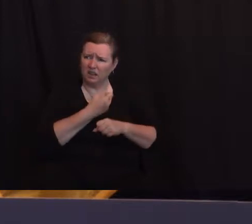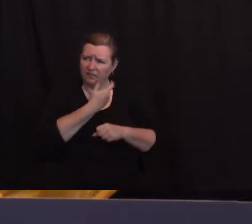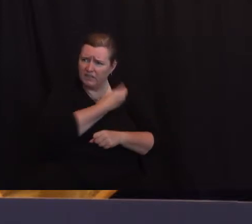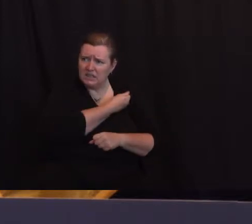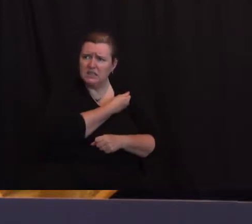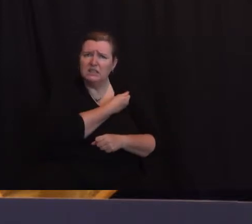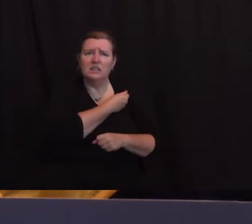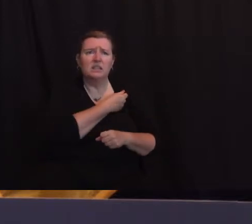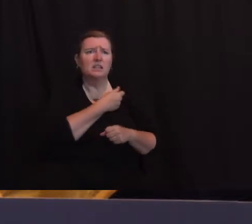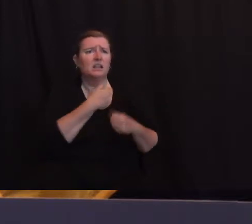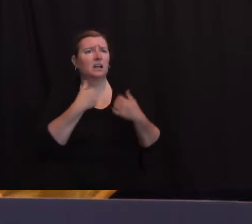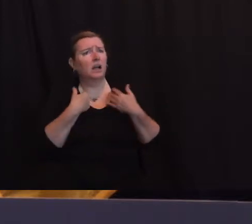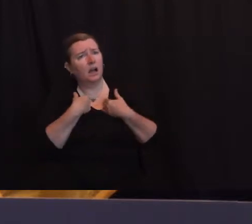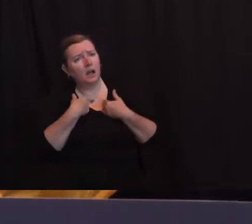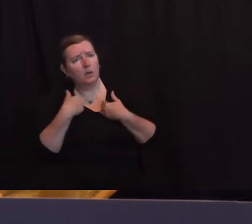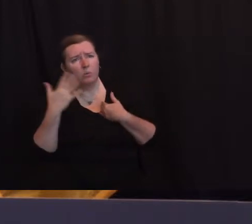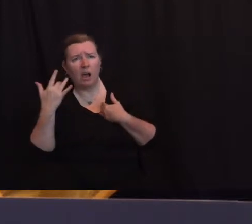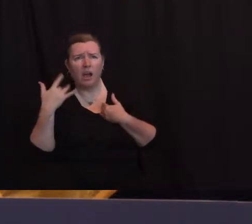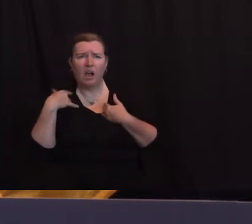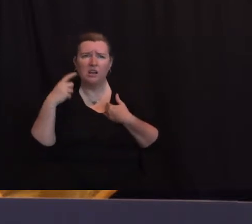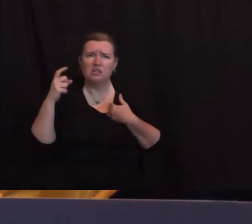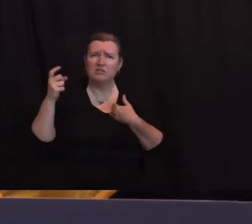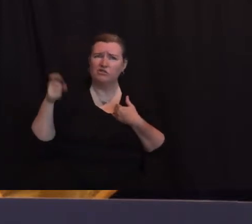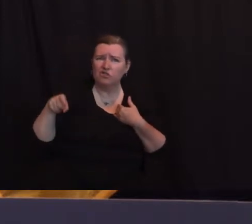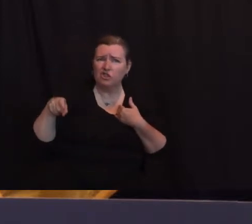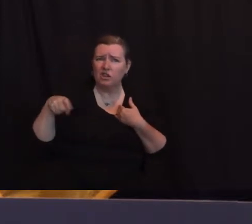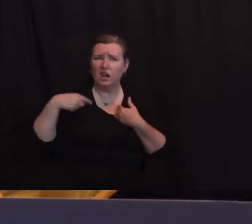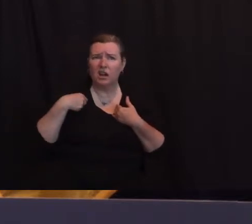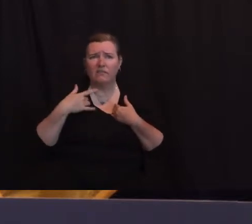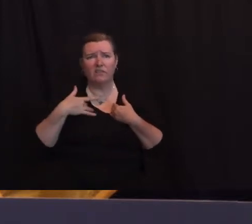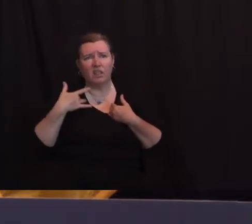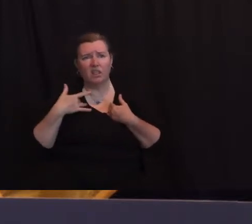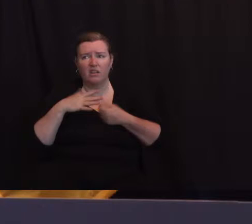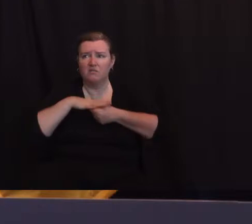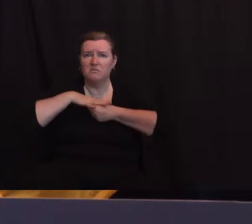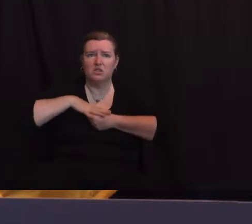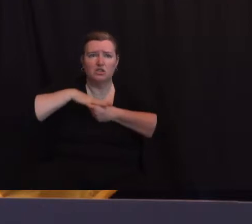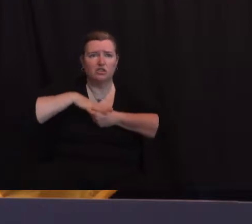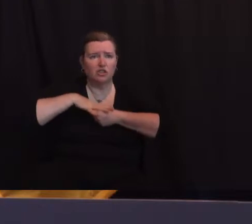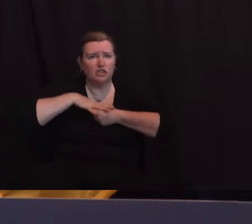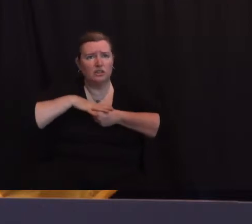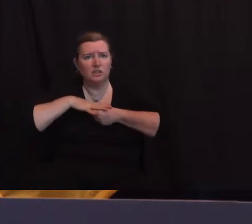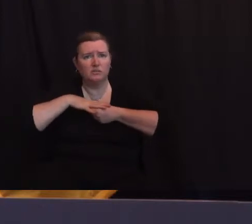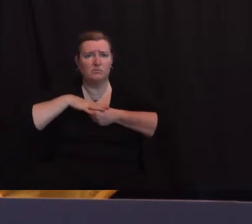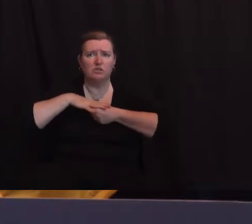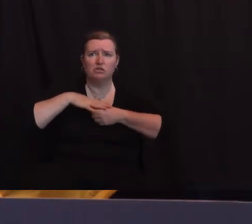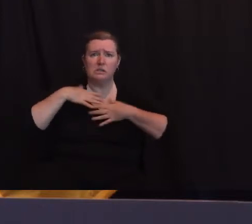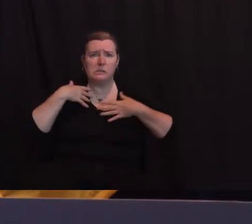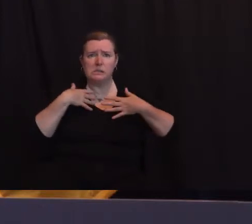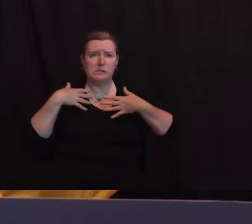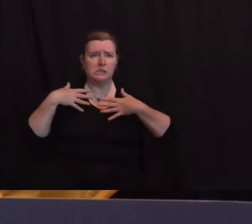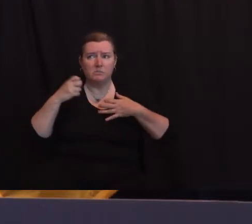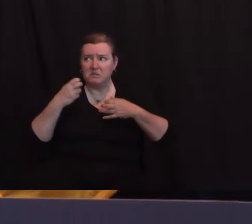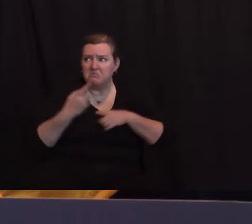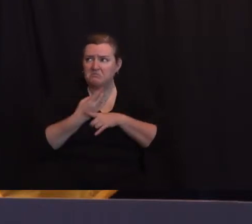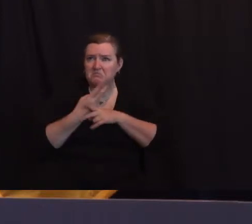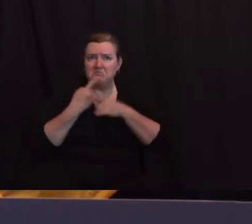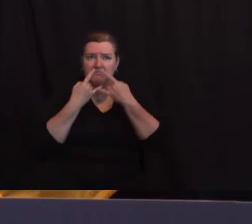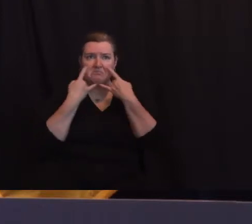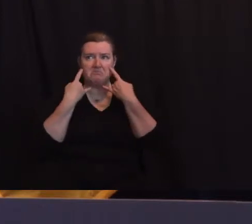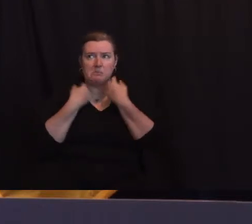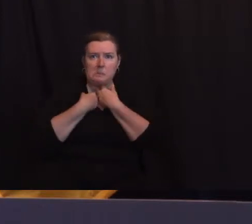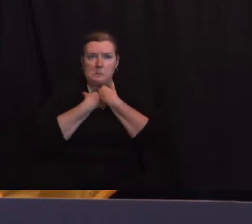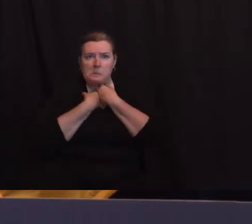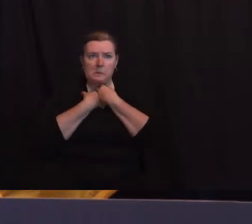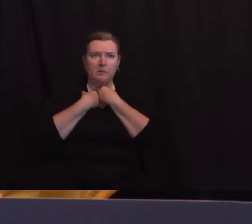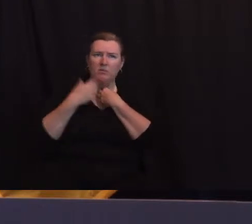Why should I feel pressured, or should I feel pressured about wearing a mask? Can you give us